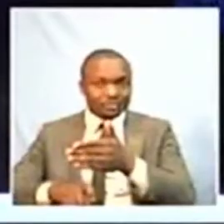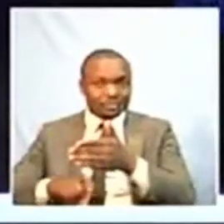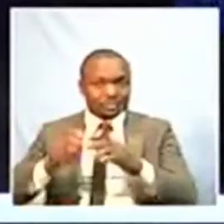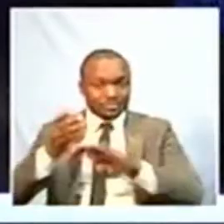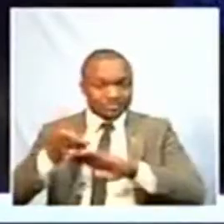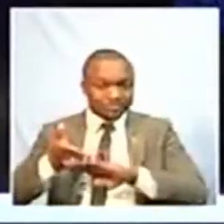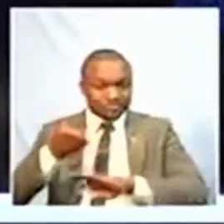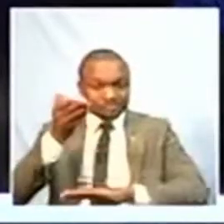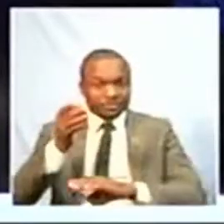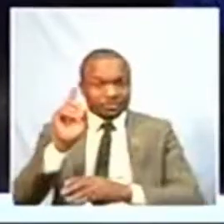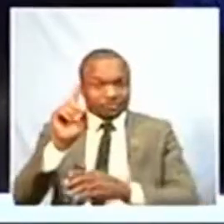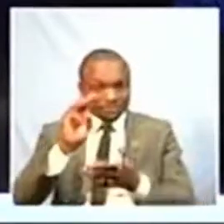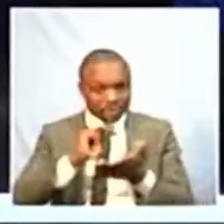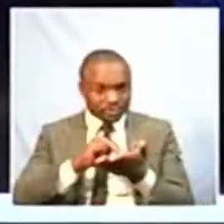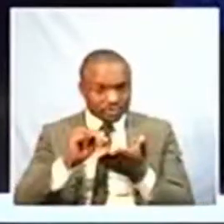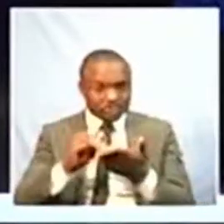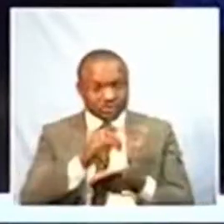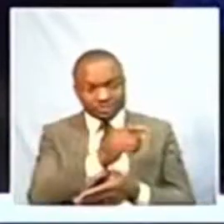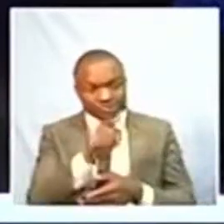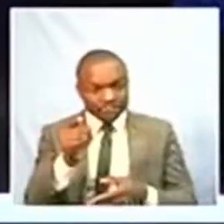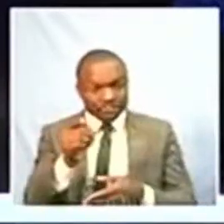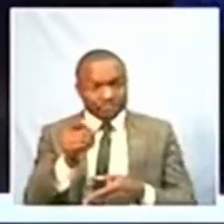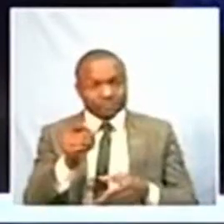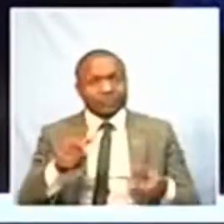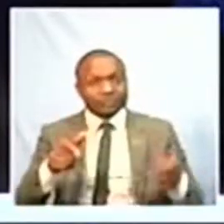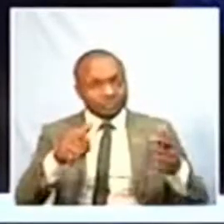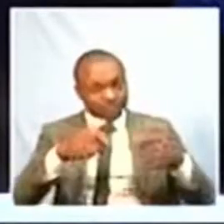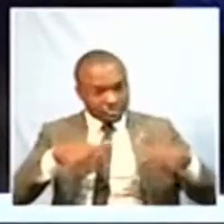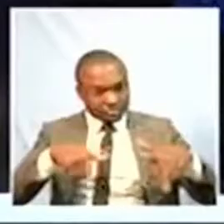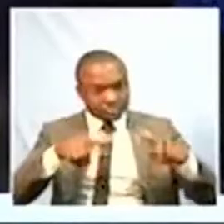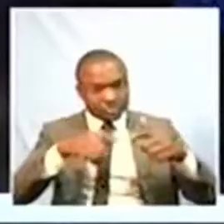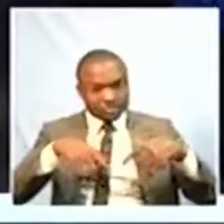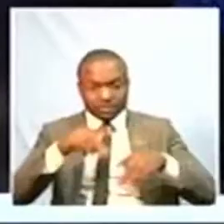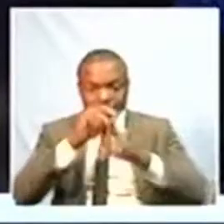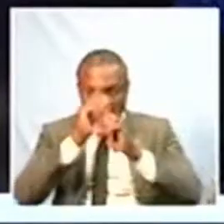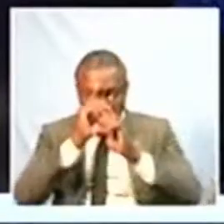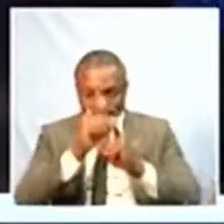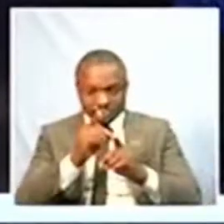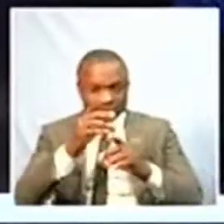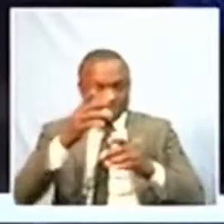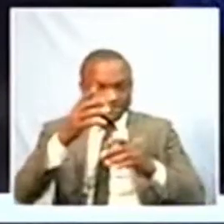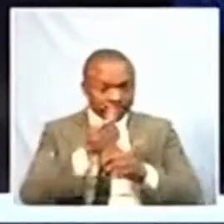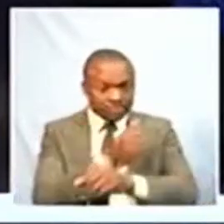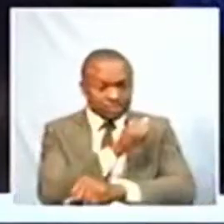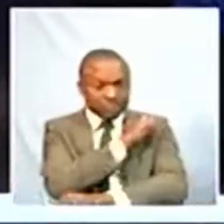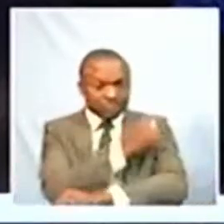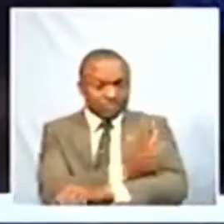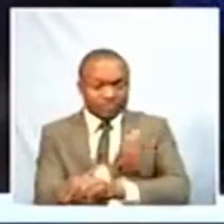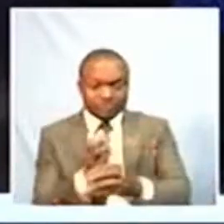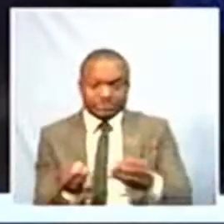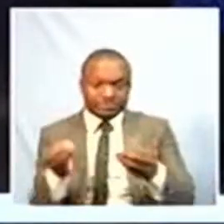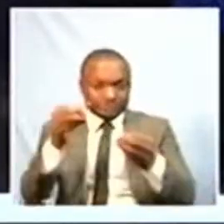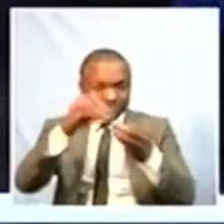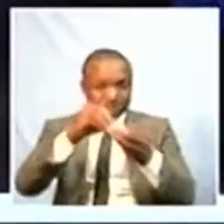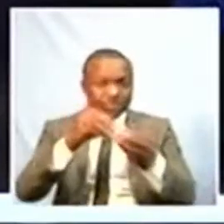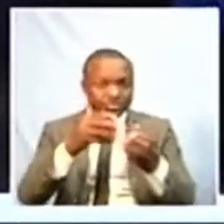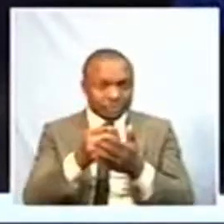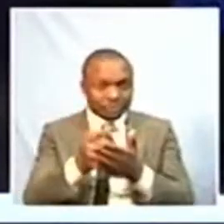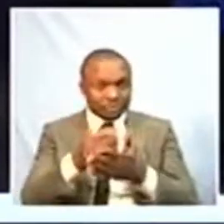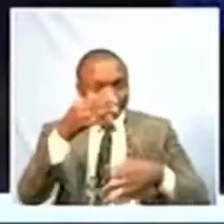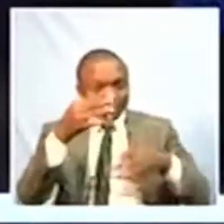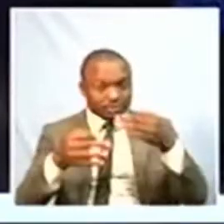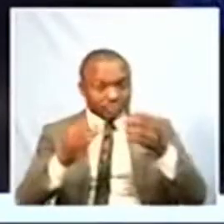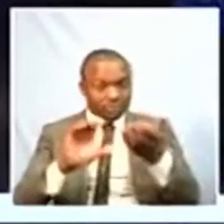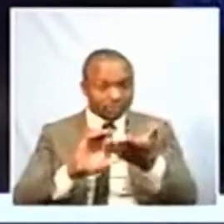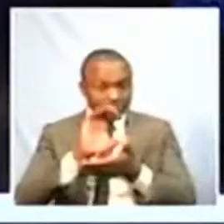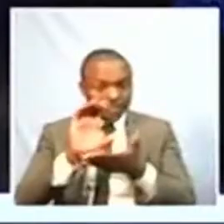above that 1 million, then those are localized decisions to seek authorization for additional funds. Okay. So if CHOMA,